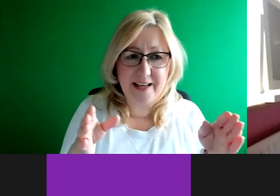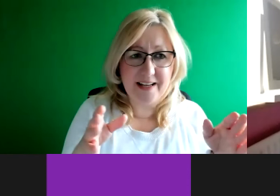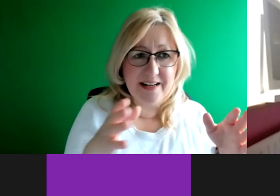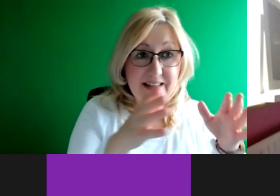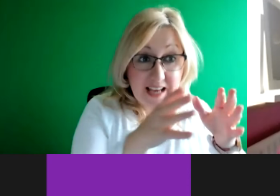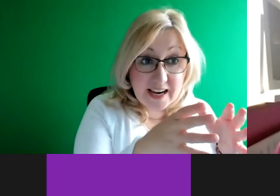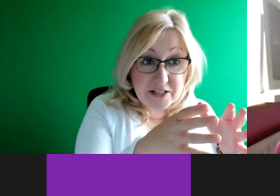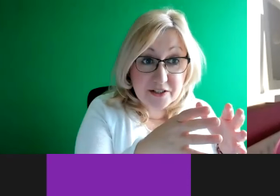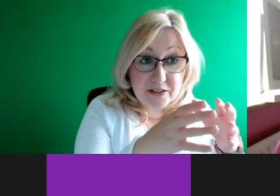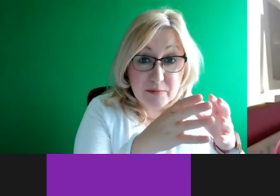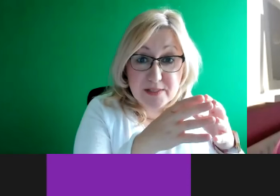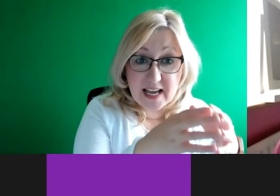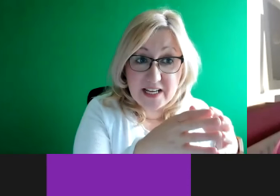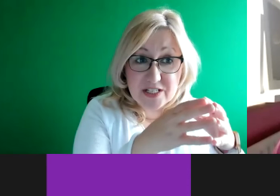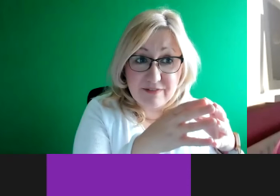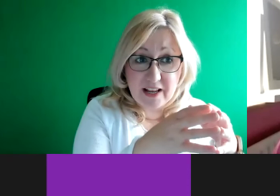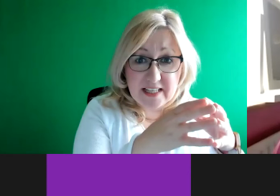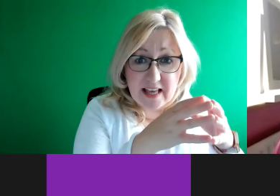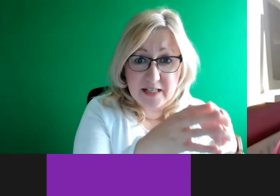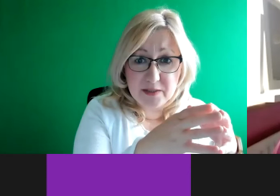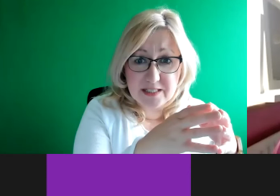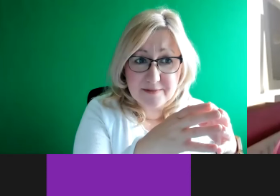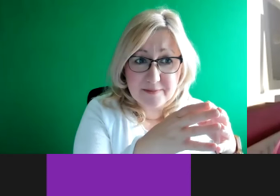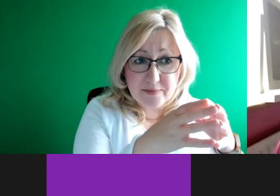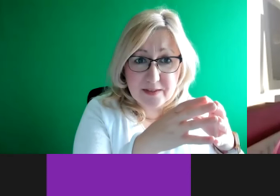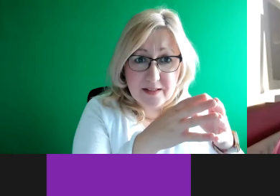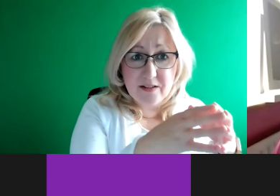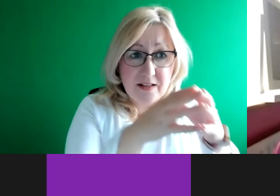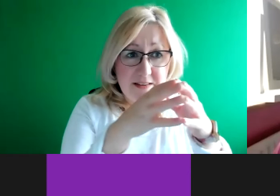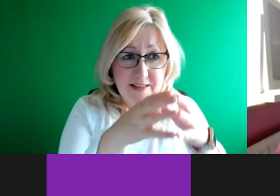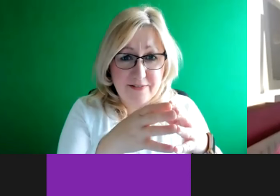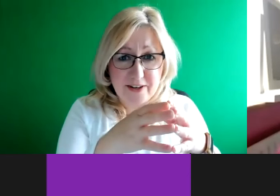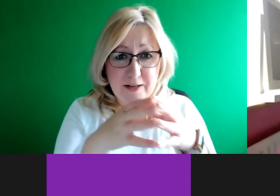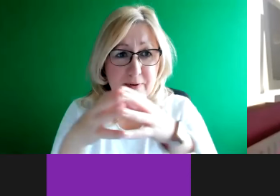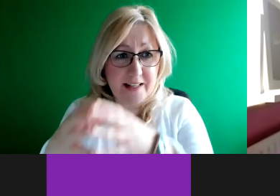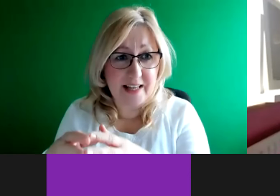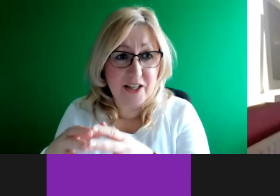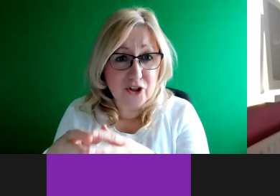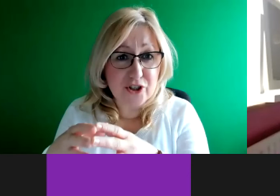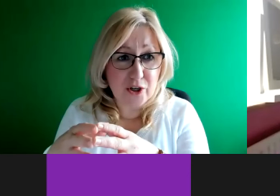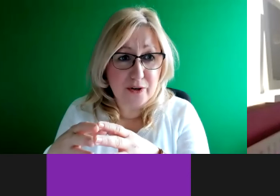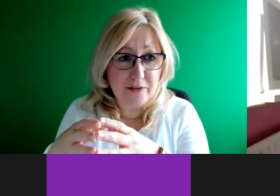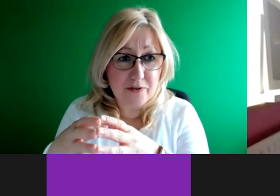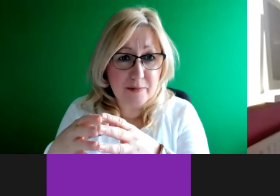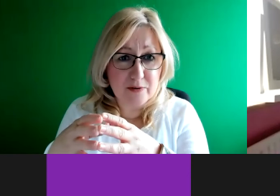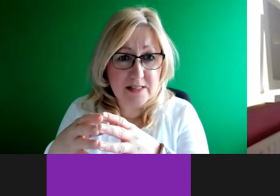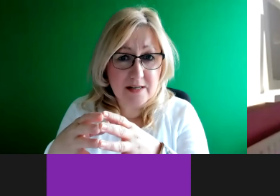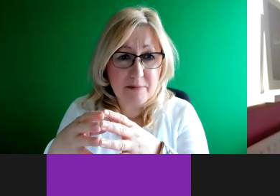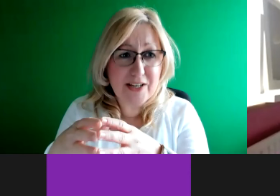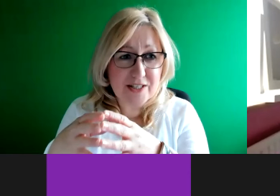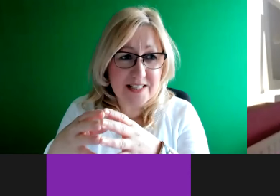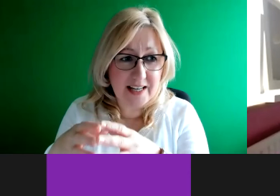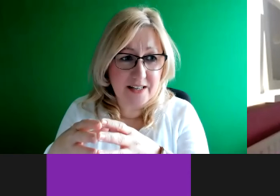led by the actor, the most agentive-like element, then a verb, and then the undergoer, the